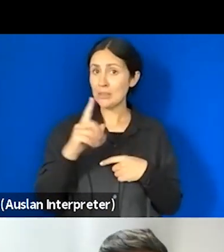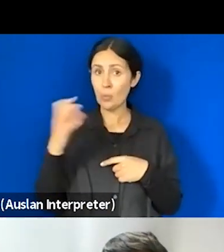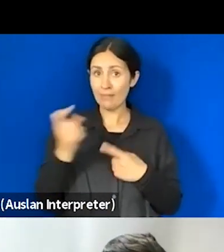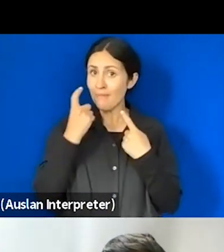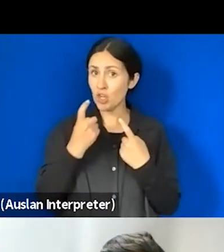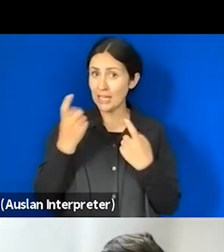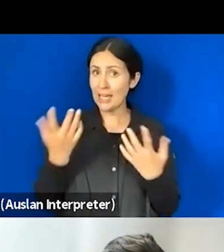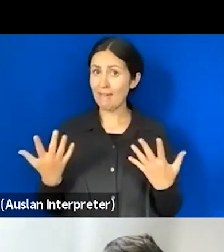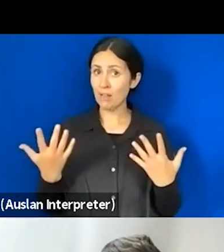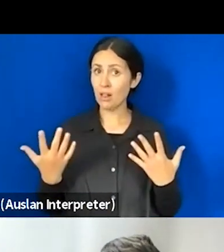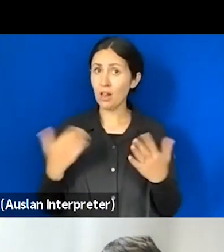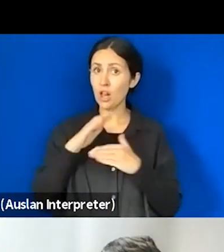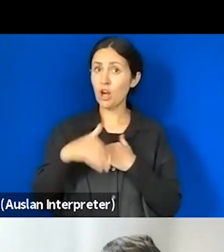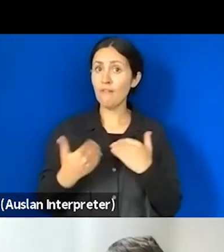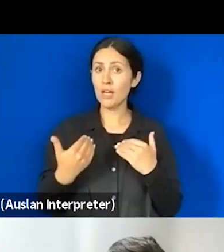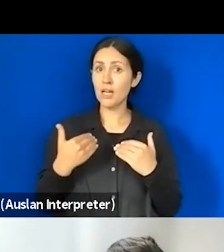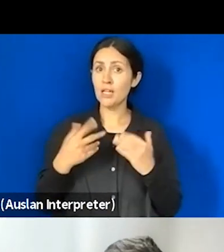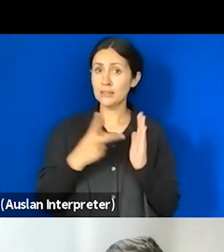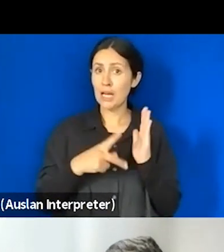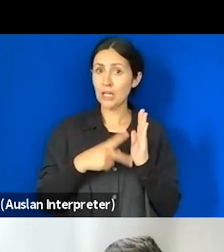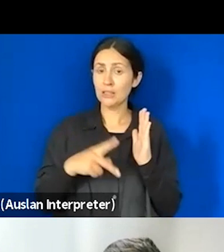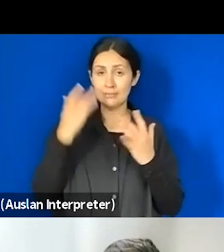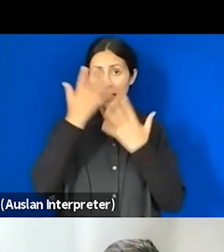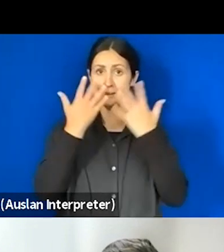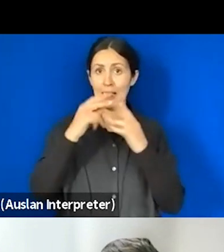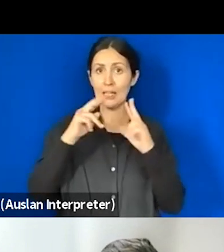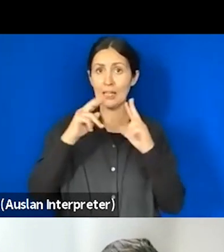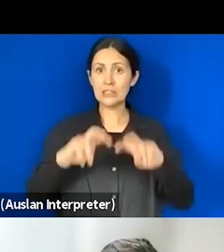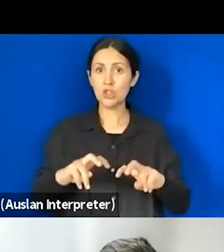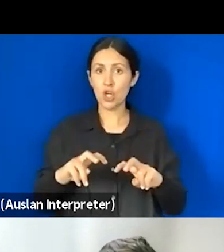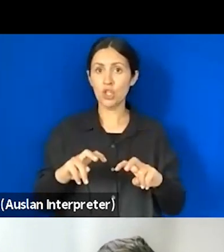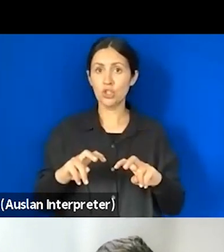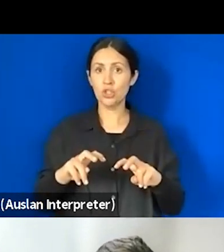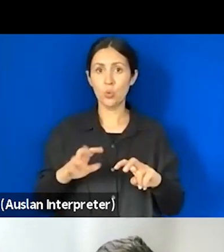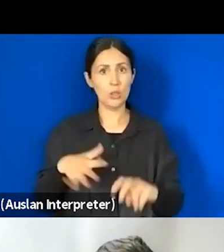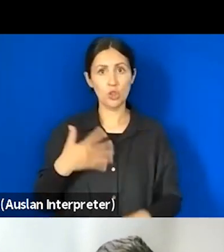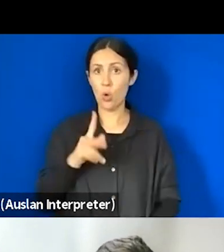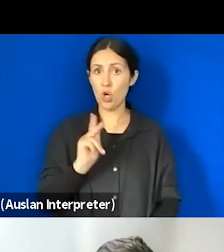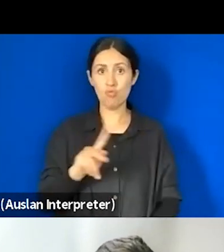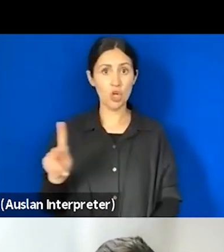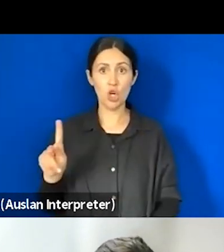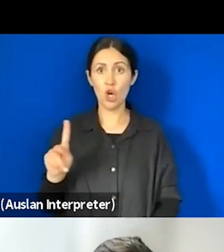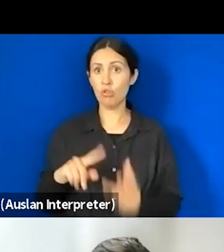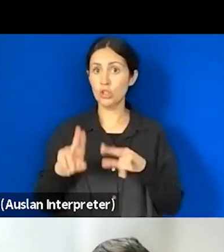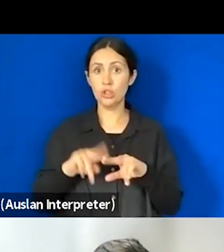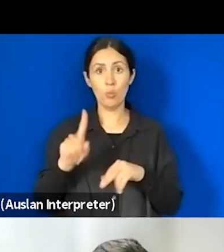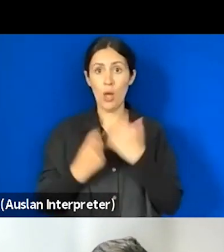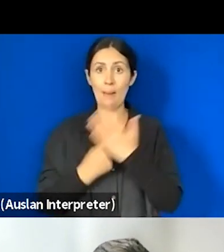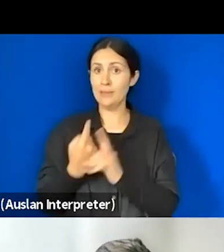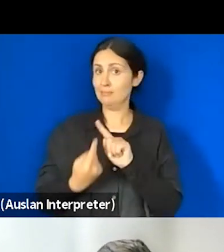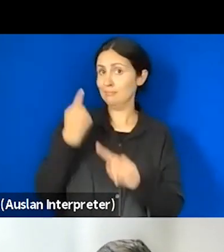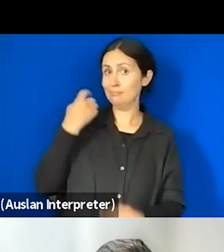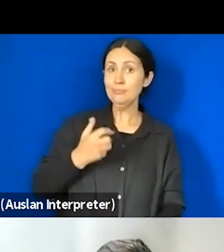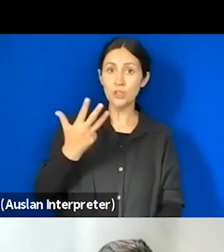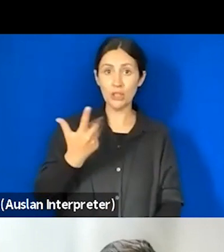about psychedelic research, because we certainly don't want a recurrence of what happened in the 70s. And I